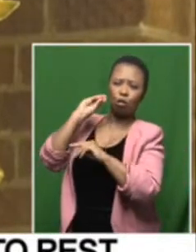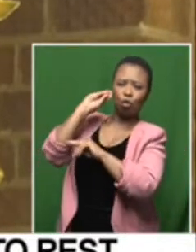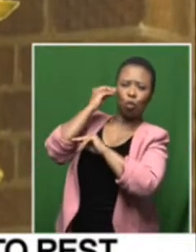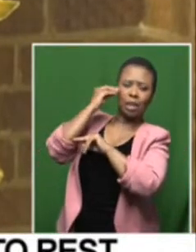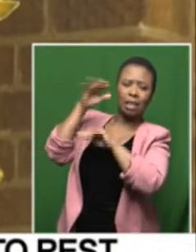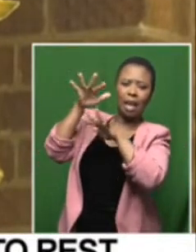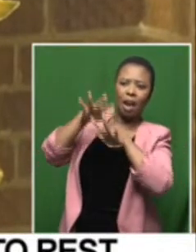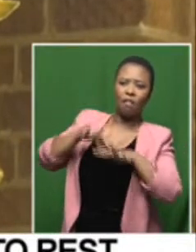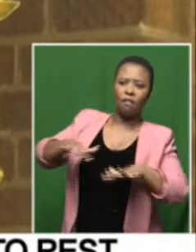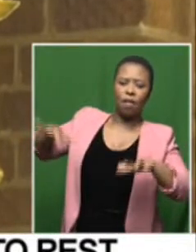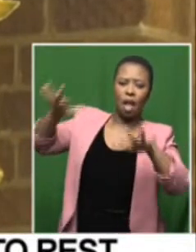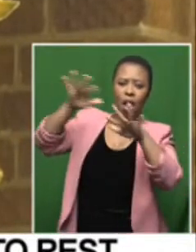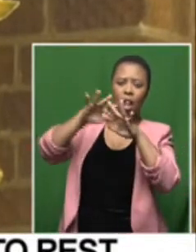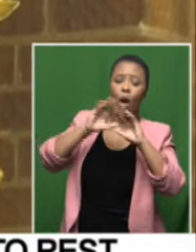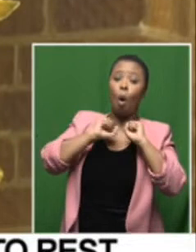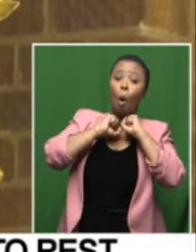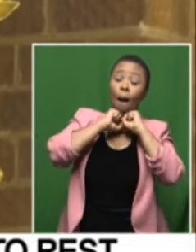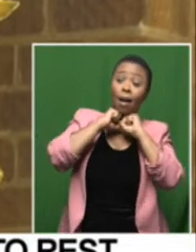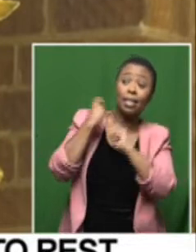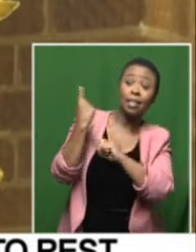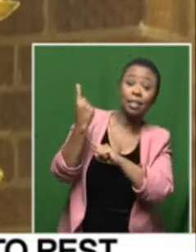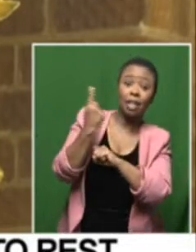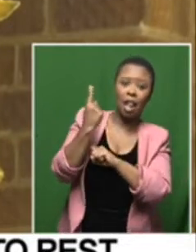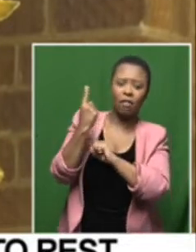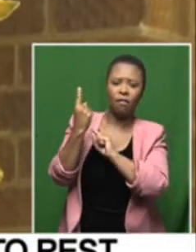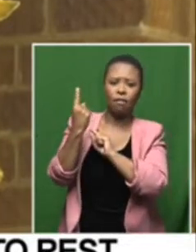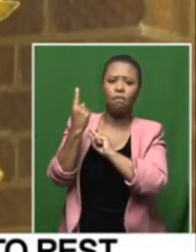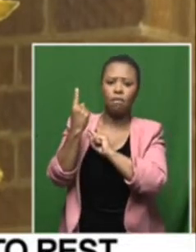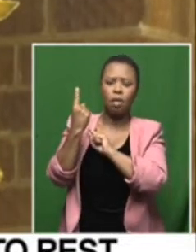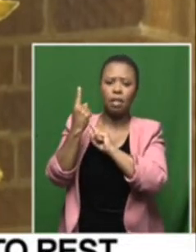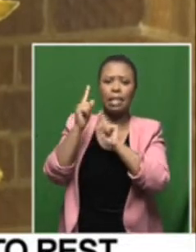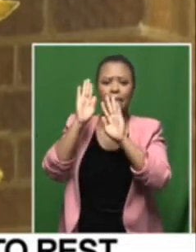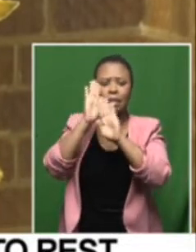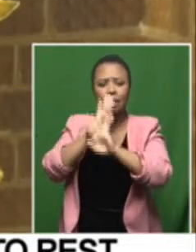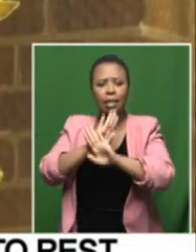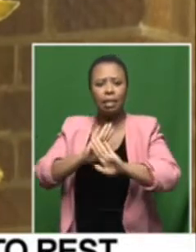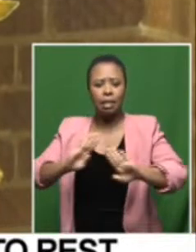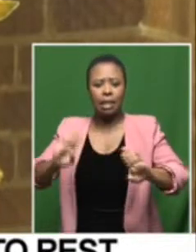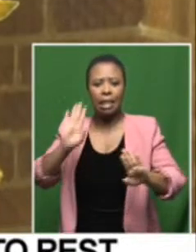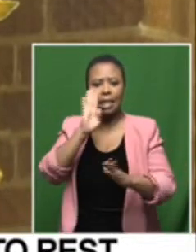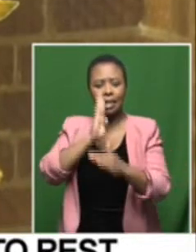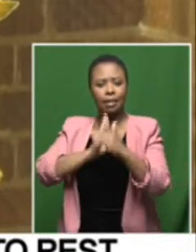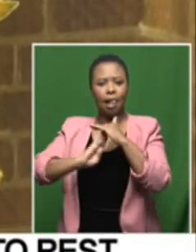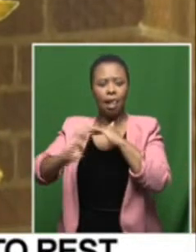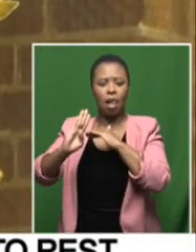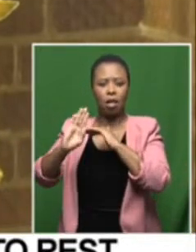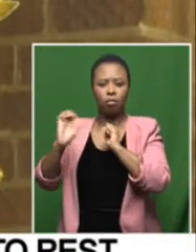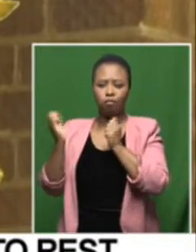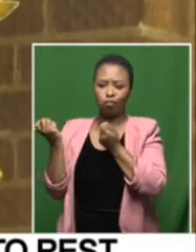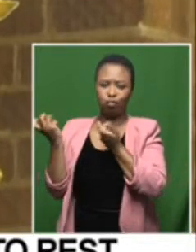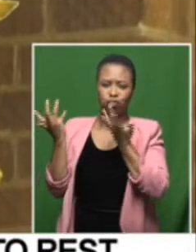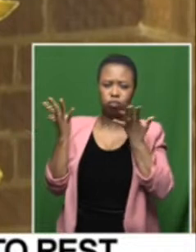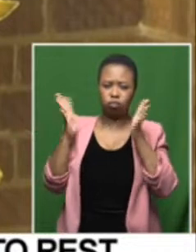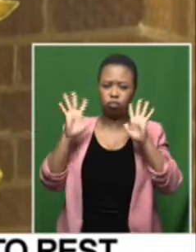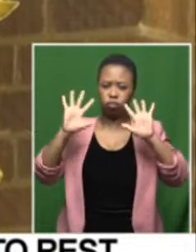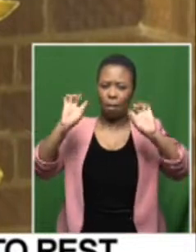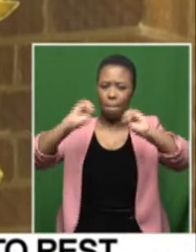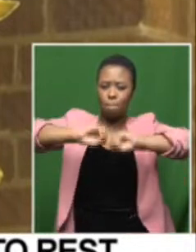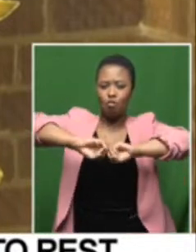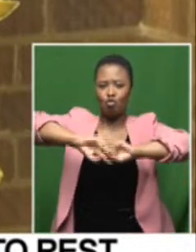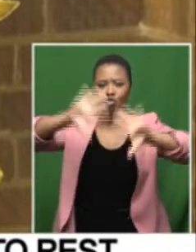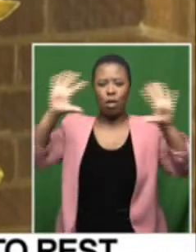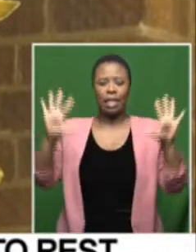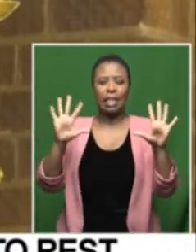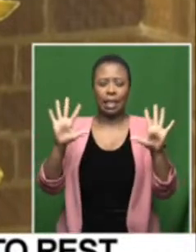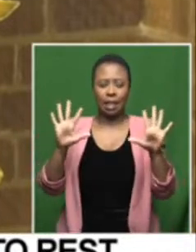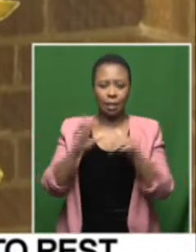August herself would, like meteor, surprise stillness, unleashing brightness,